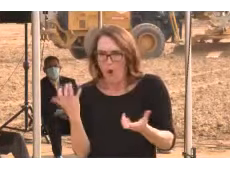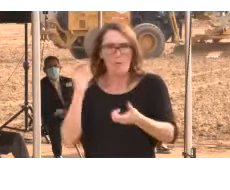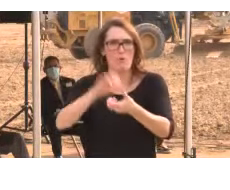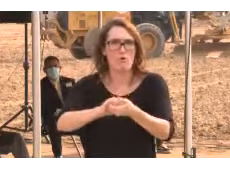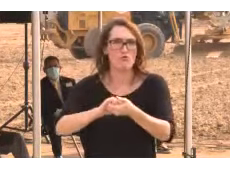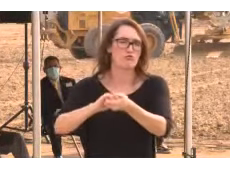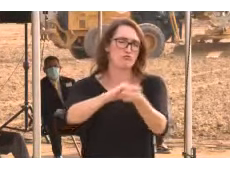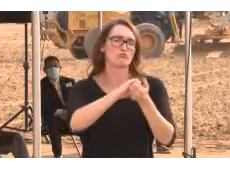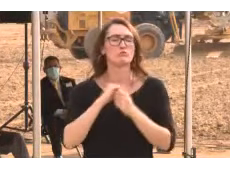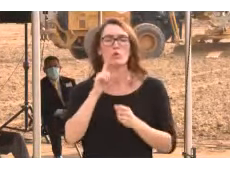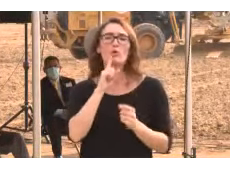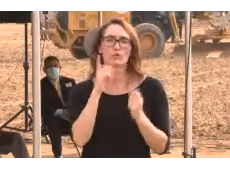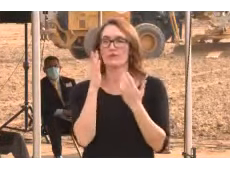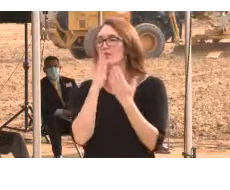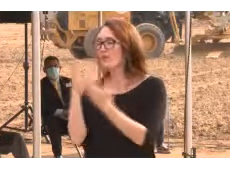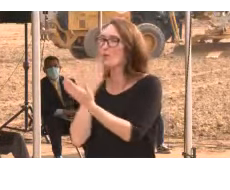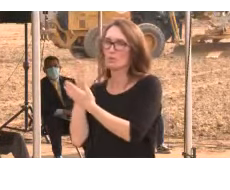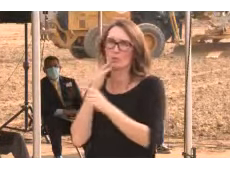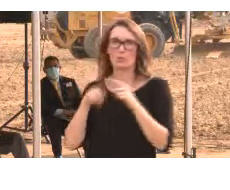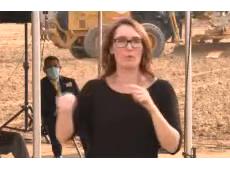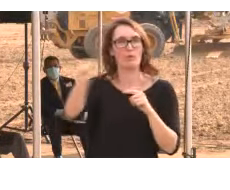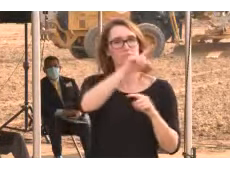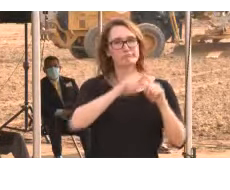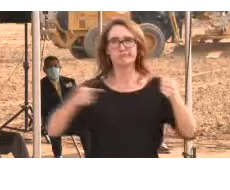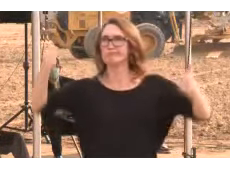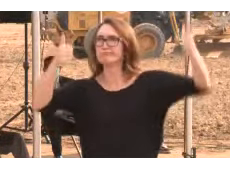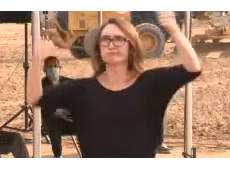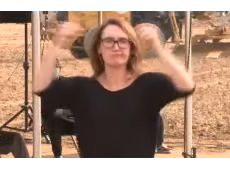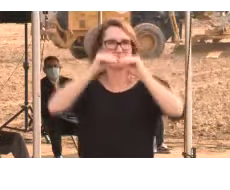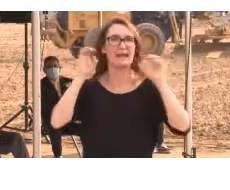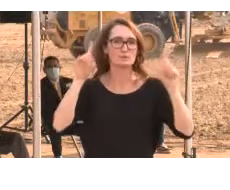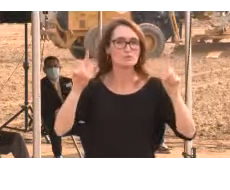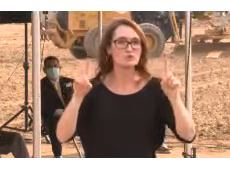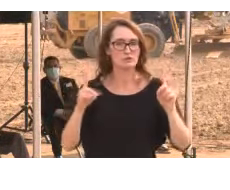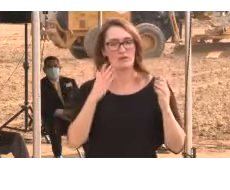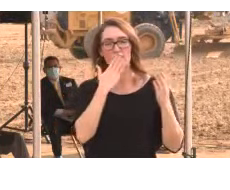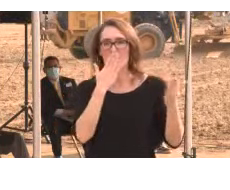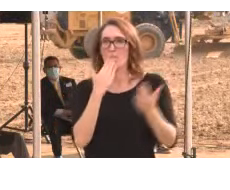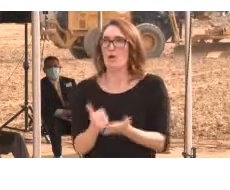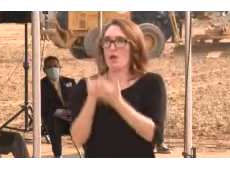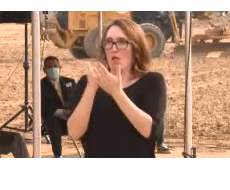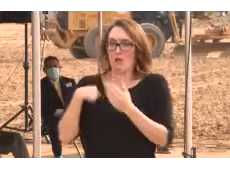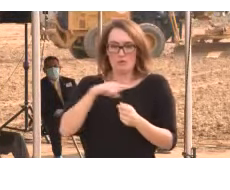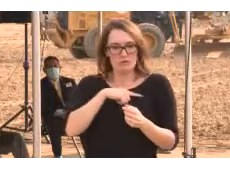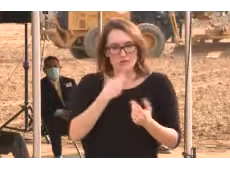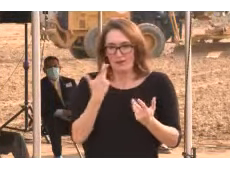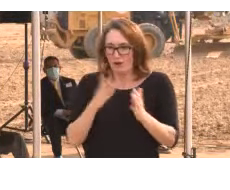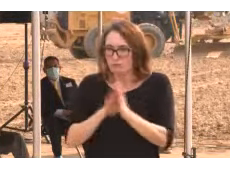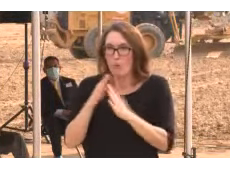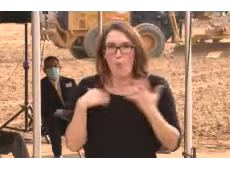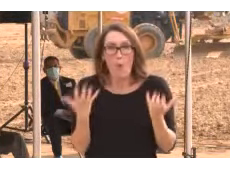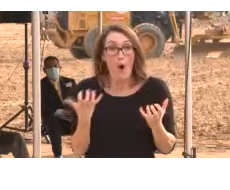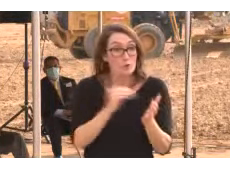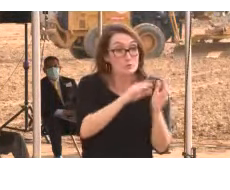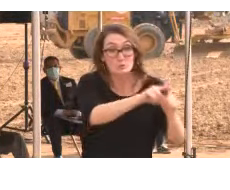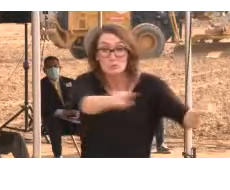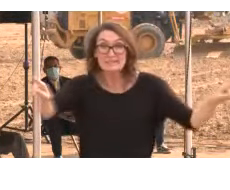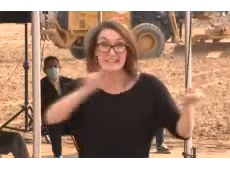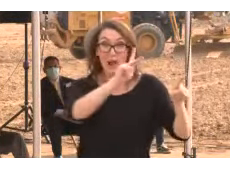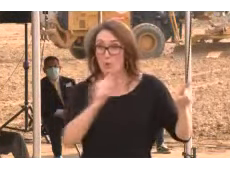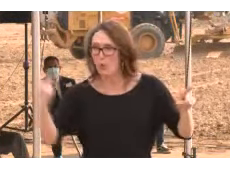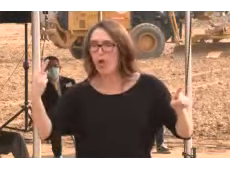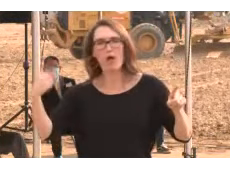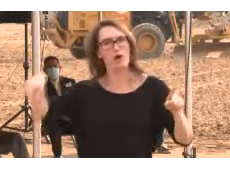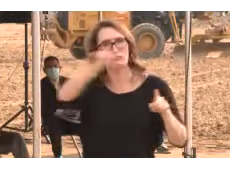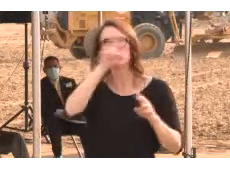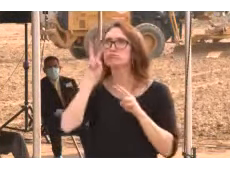you. So thank you for helping all of us to create a college-going culture. This region is changing.